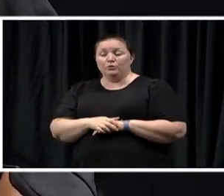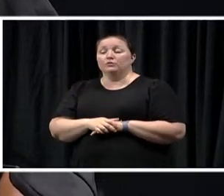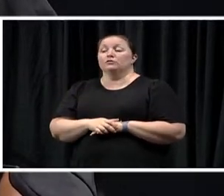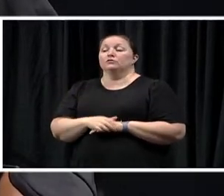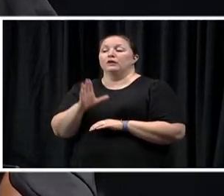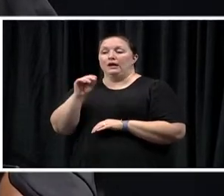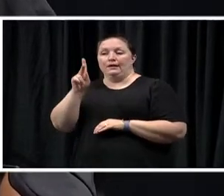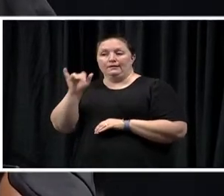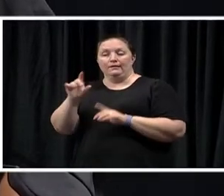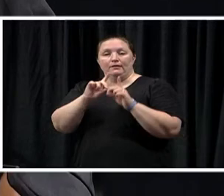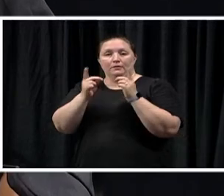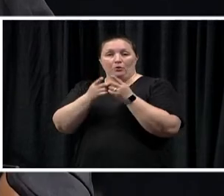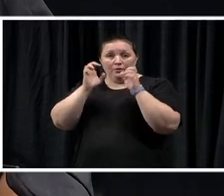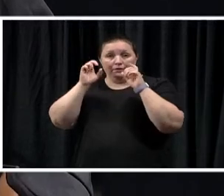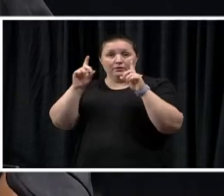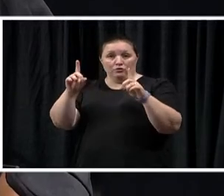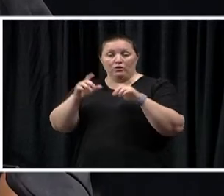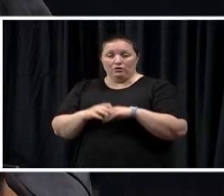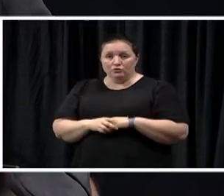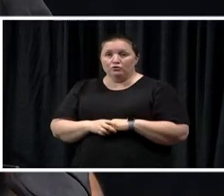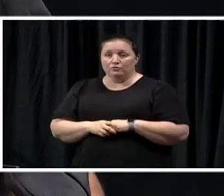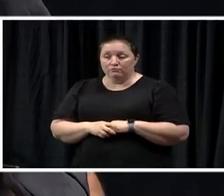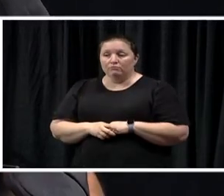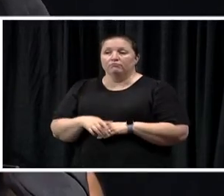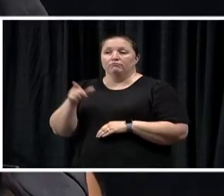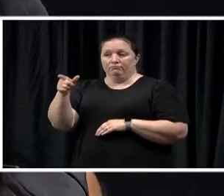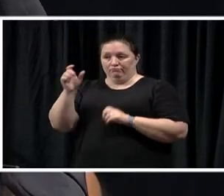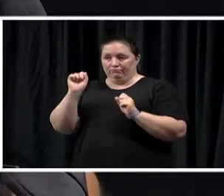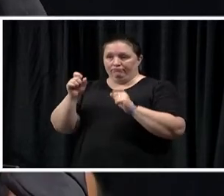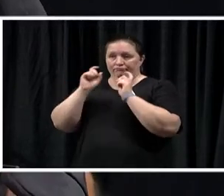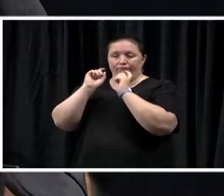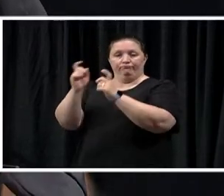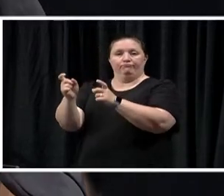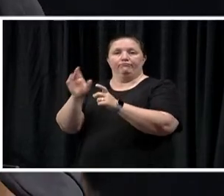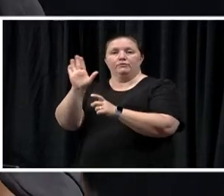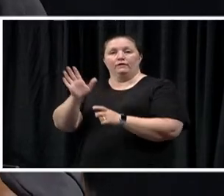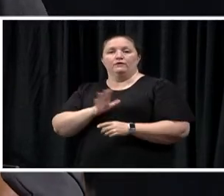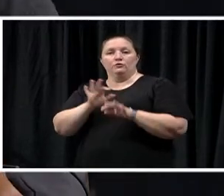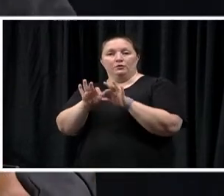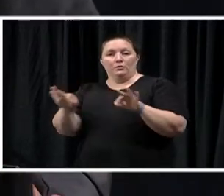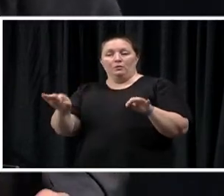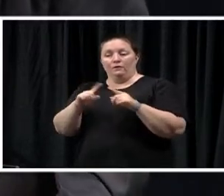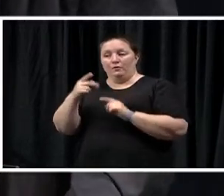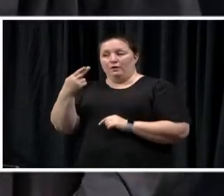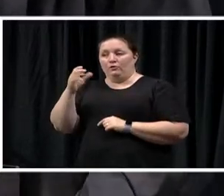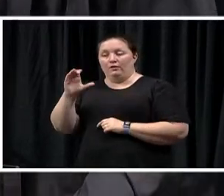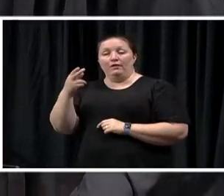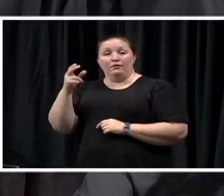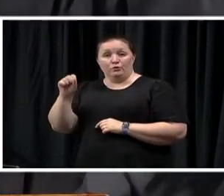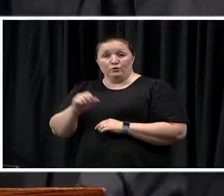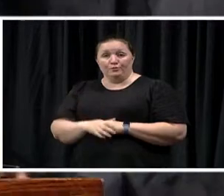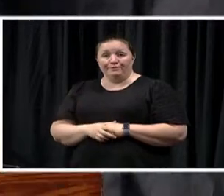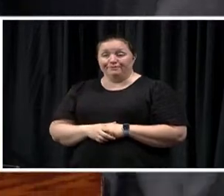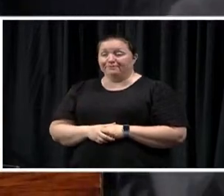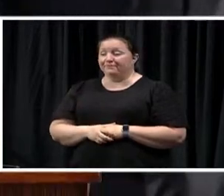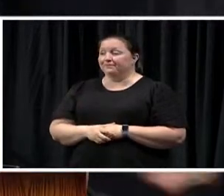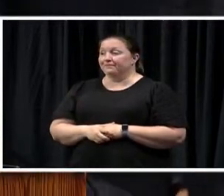and the Kentucky Department of Education to be awarded an official diploma from Henry Clay High School.